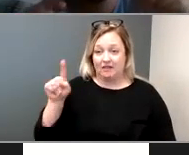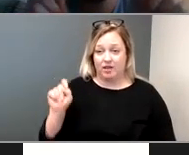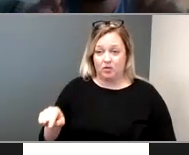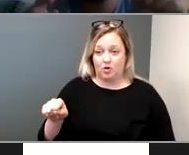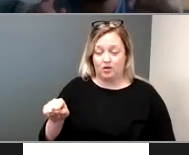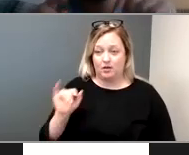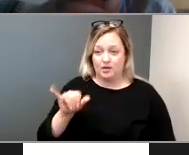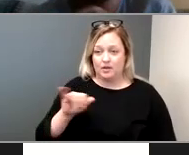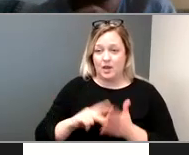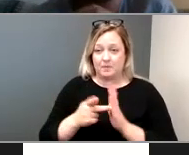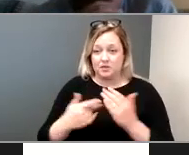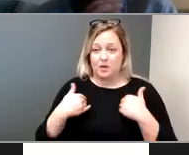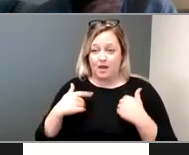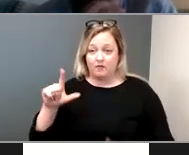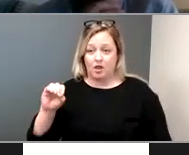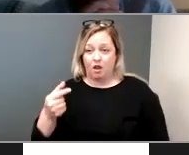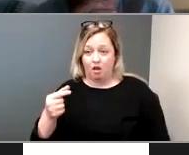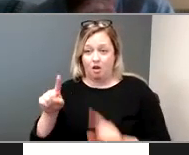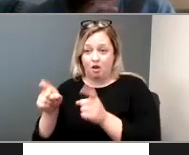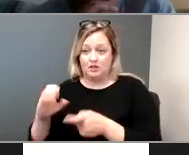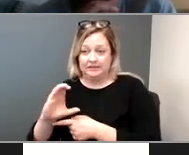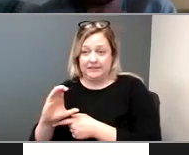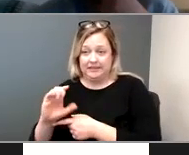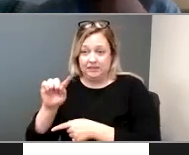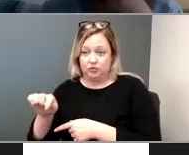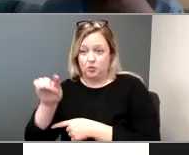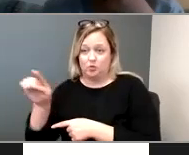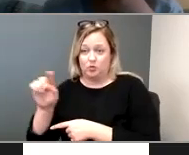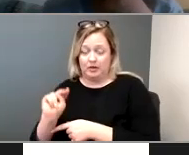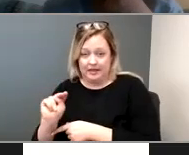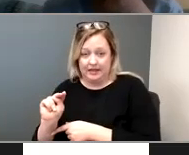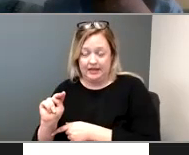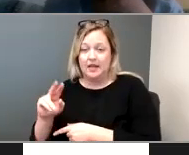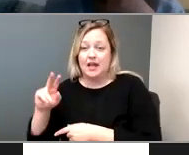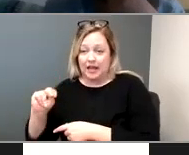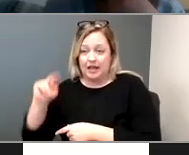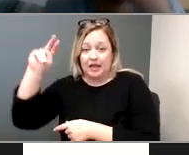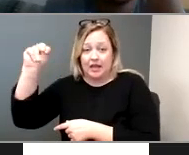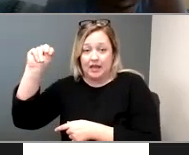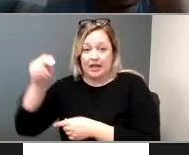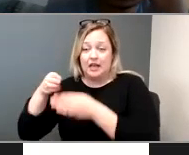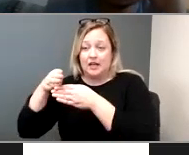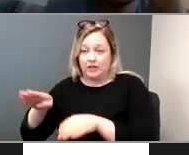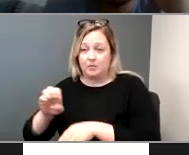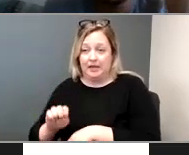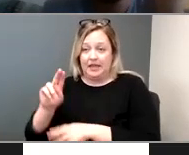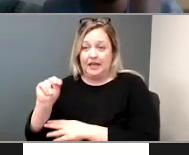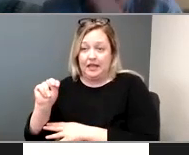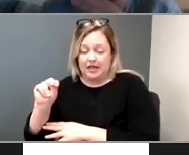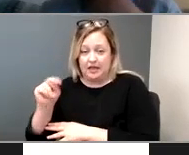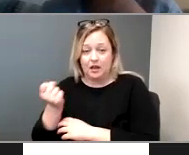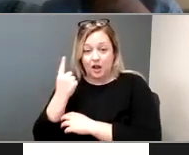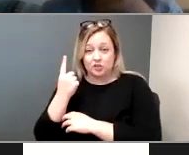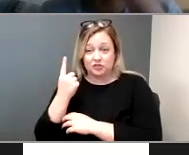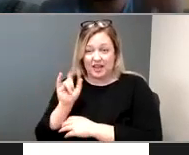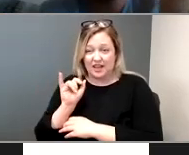have log of c square root n raised to n divided by e to the power of n. And since it's a log, we